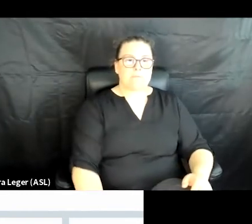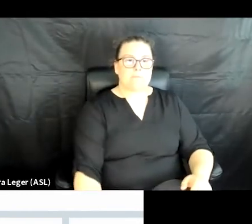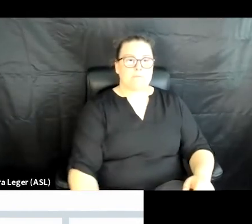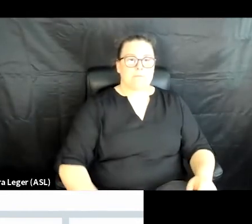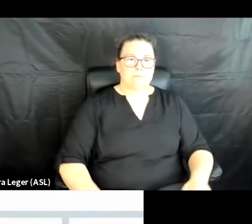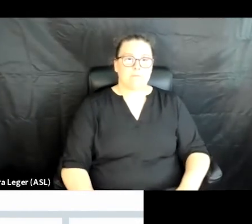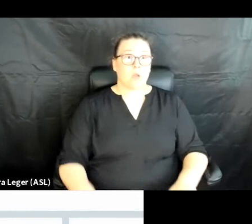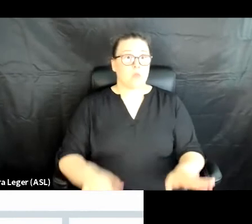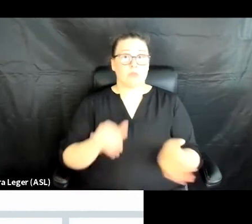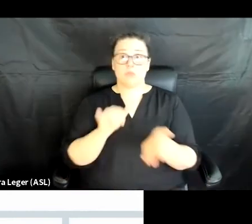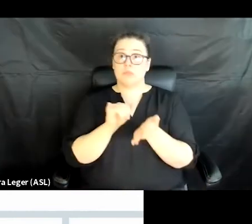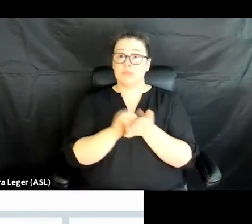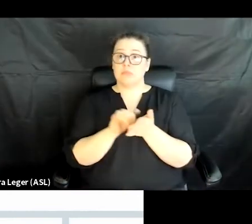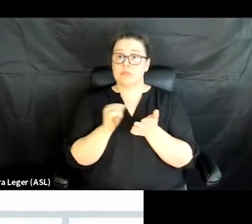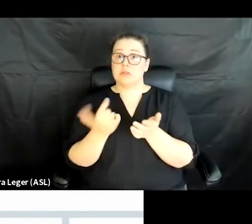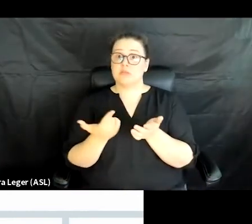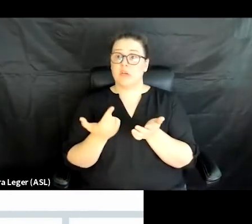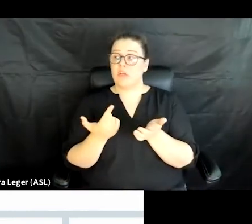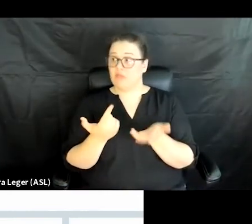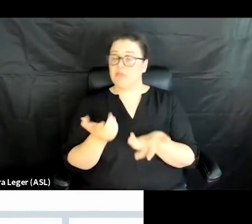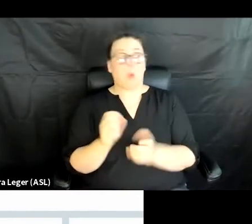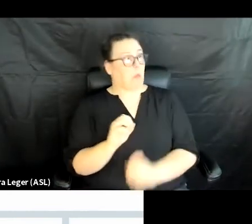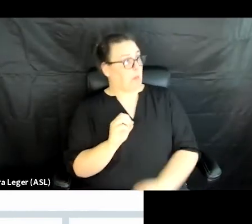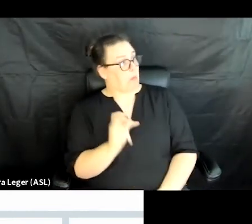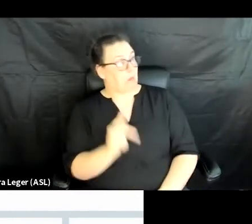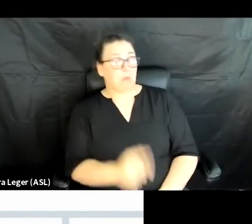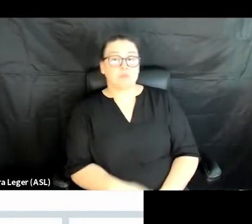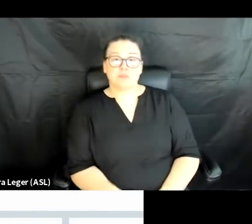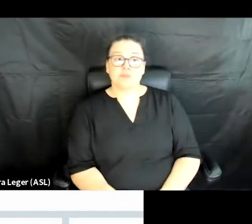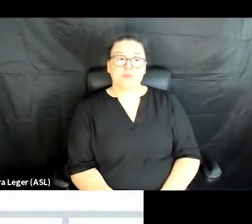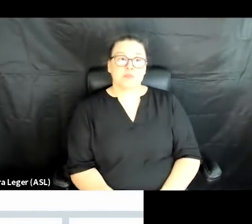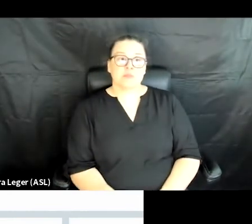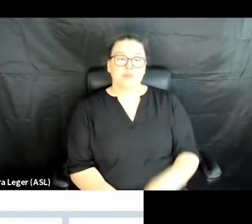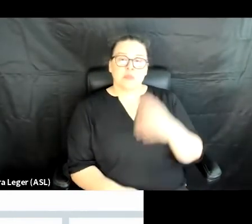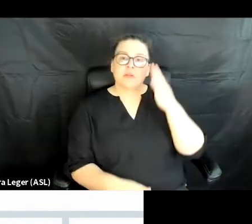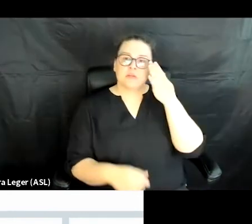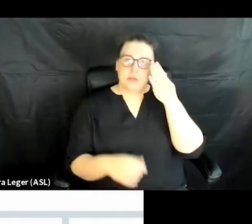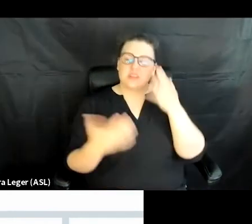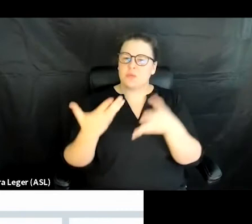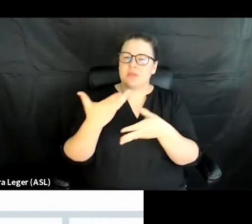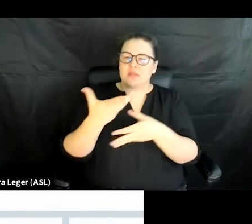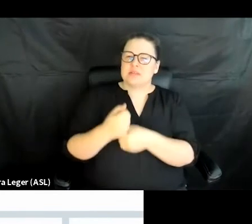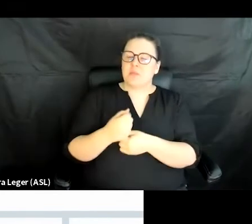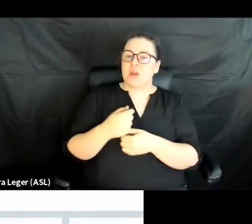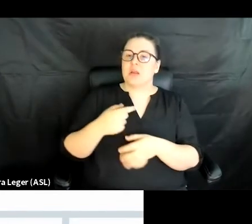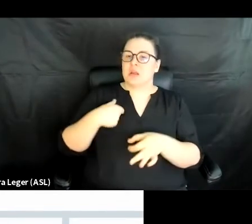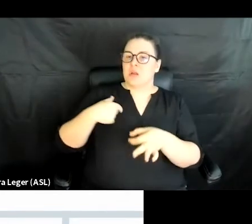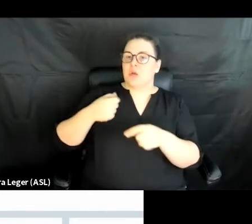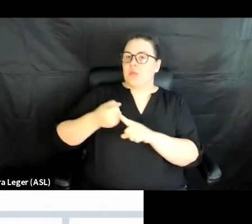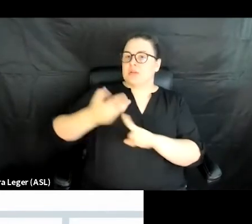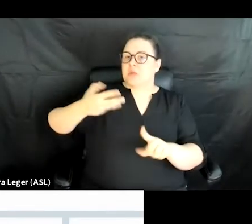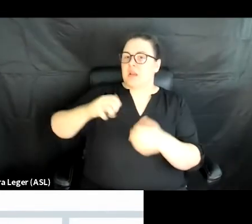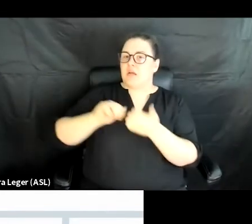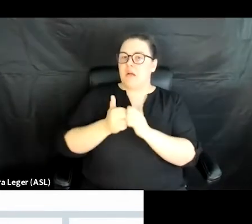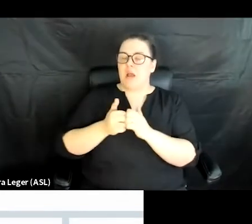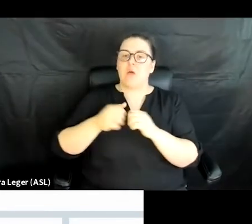Oh, that was it then, basically. Oh, Okay. Dr. So Lawrence? just a summary. So understanding how mental health affects communities